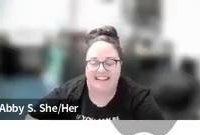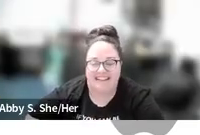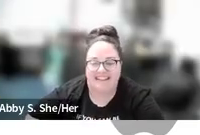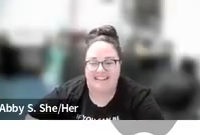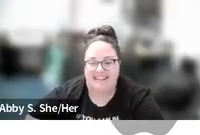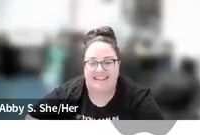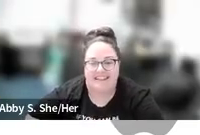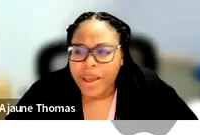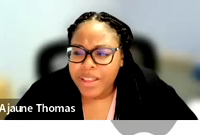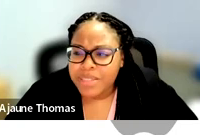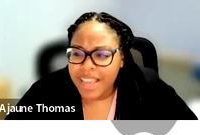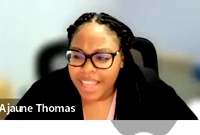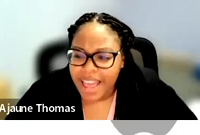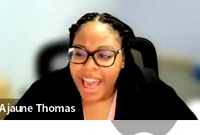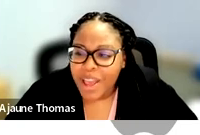for